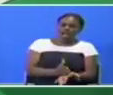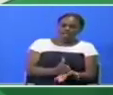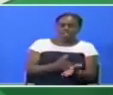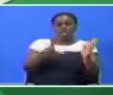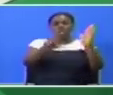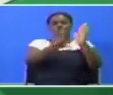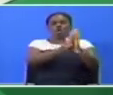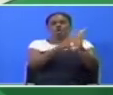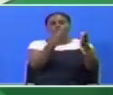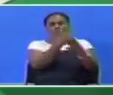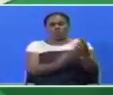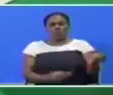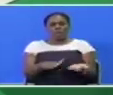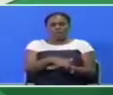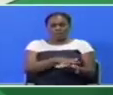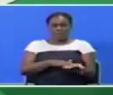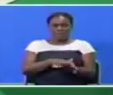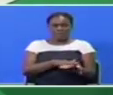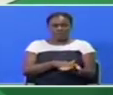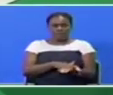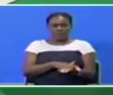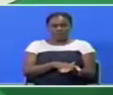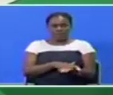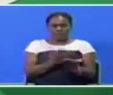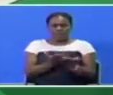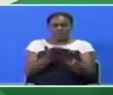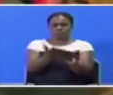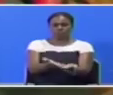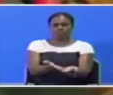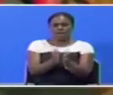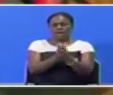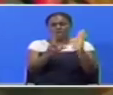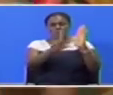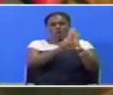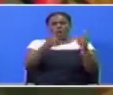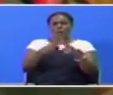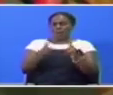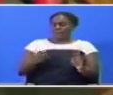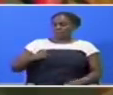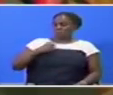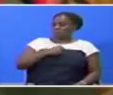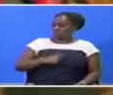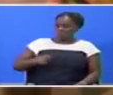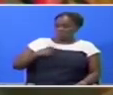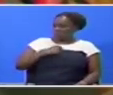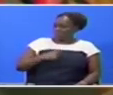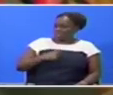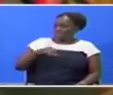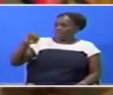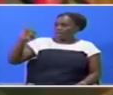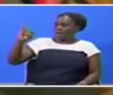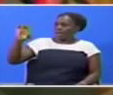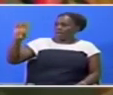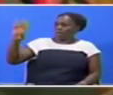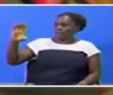law, on the basis of the facts presented before them and the law. But it is unfortunate that IEBC,